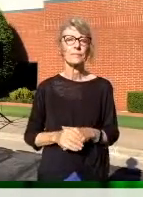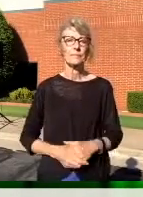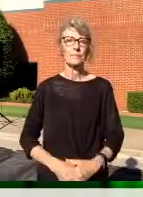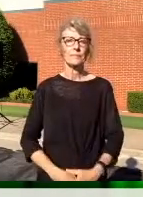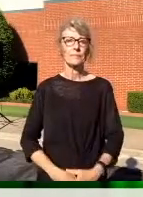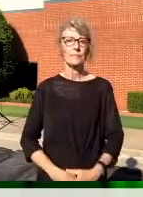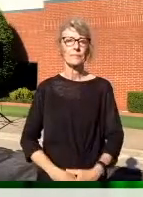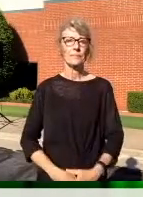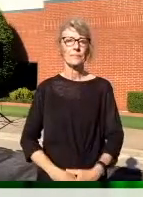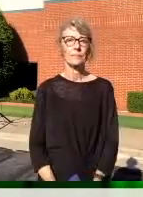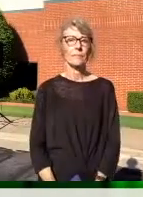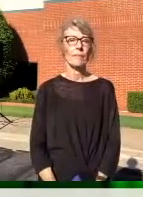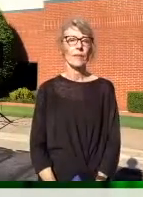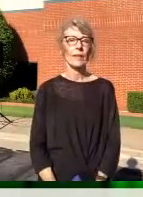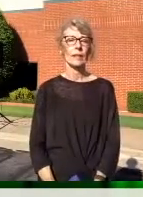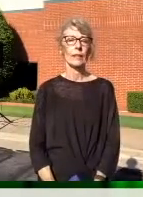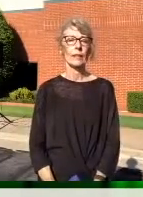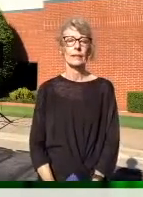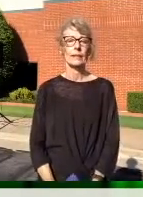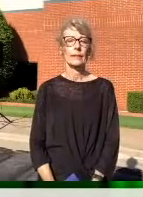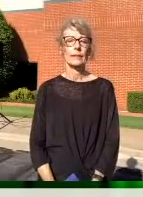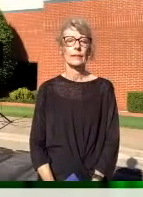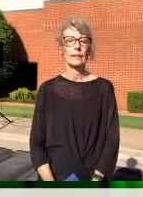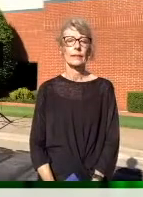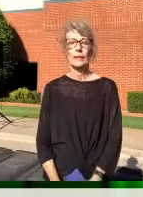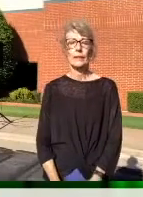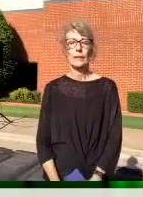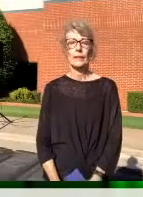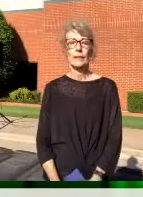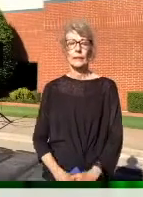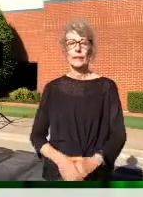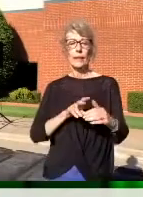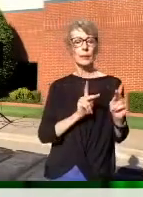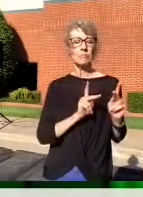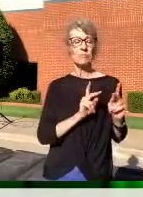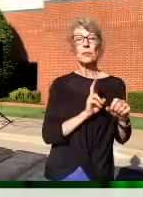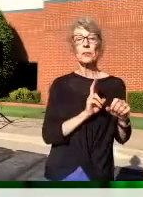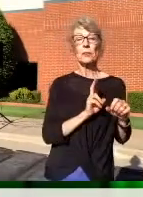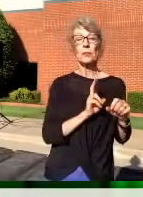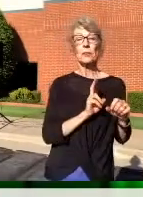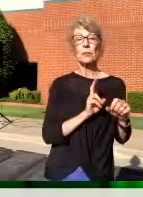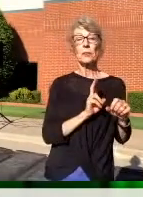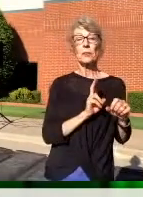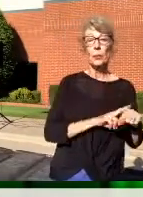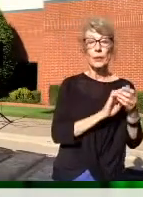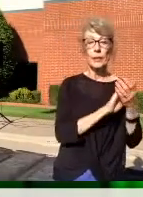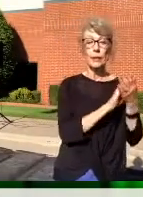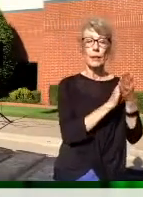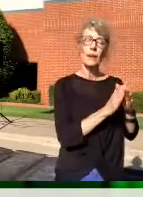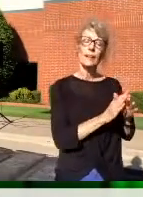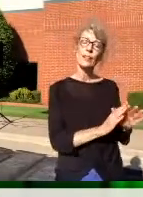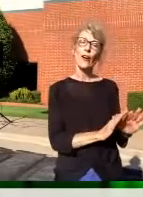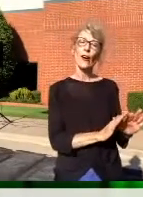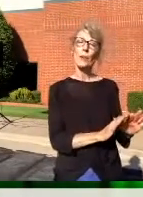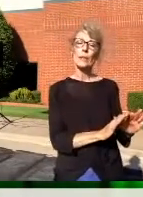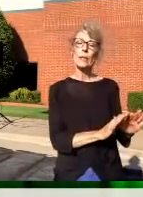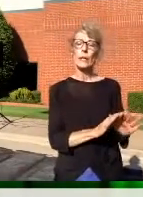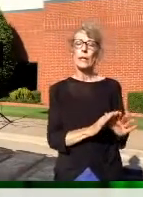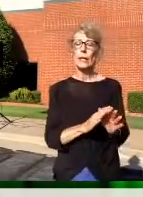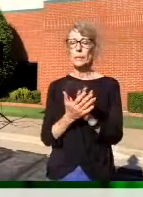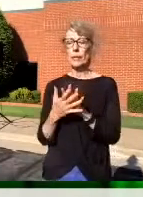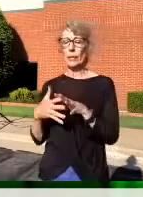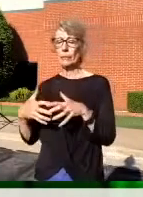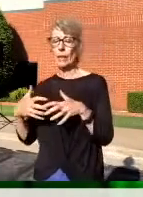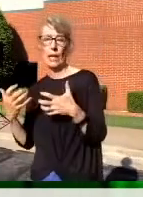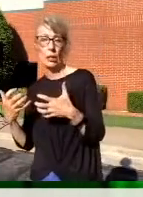when people who are normally calm get angry, it's actually really important to pay attention why they got angry. So